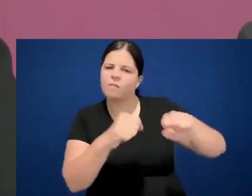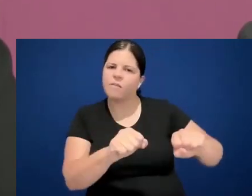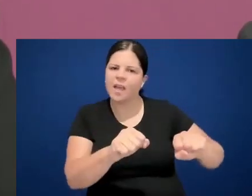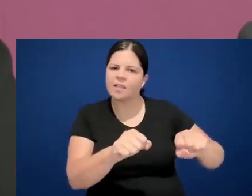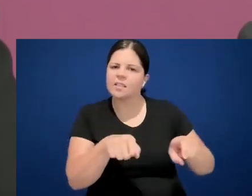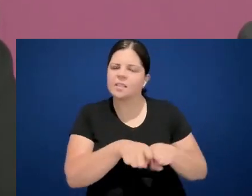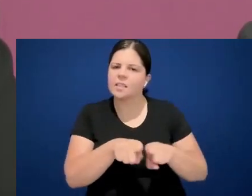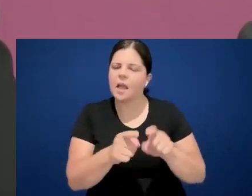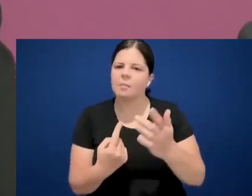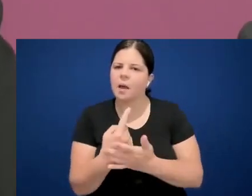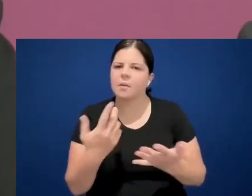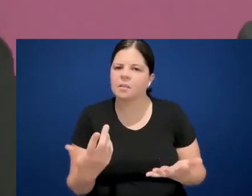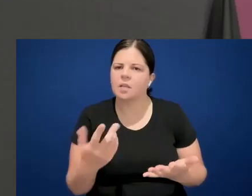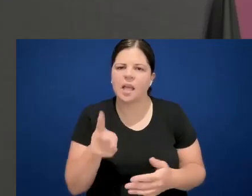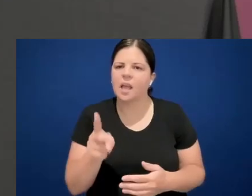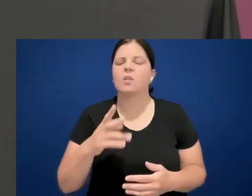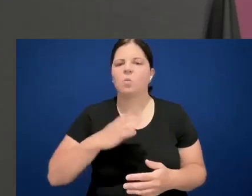incident happening again.